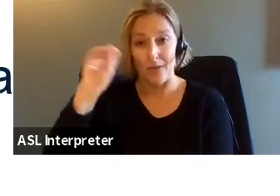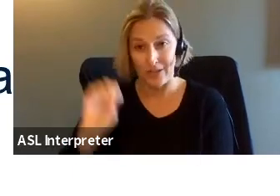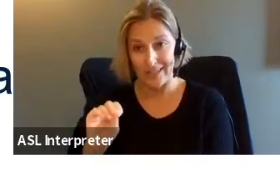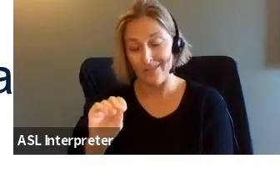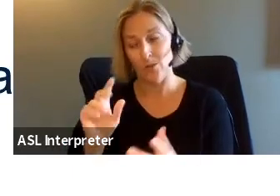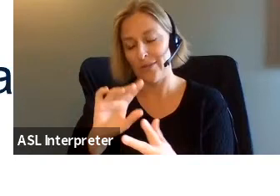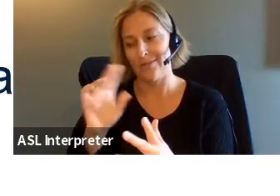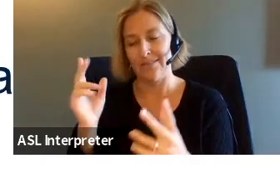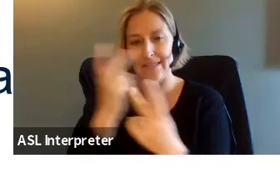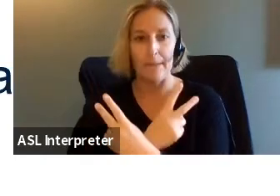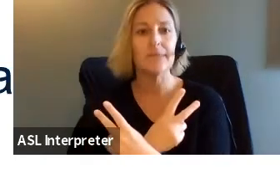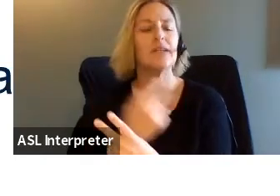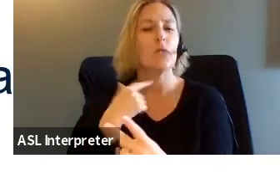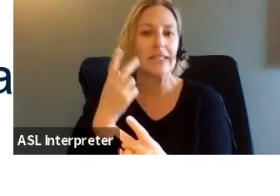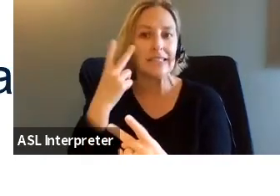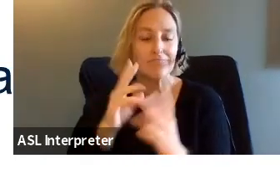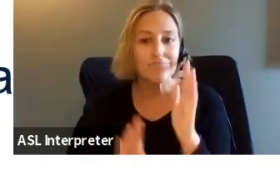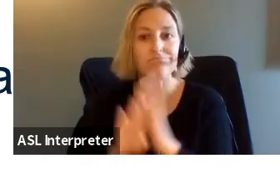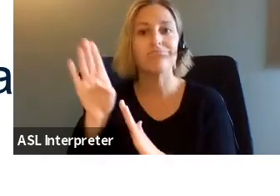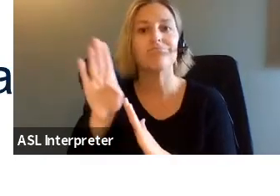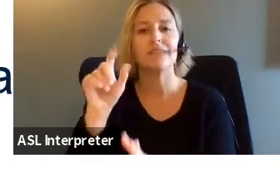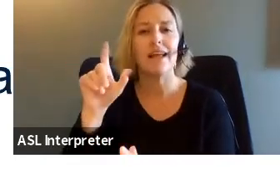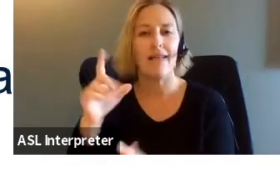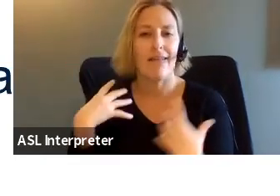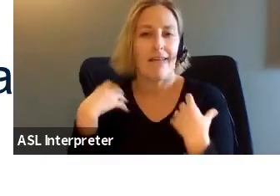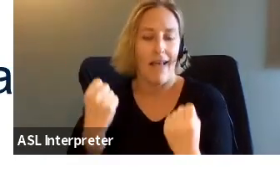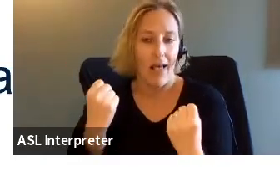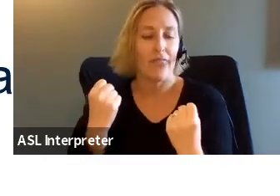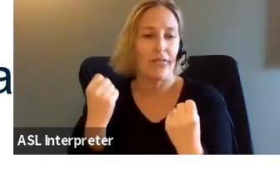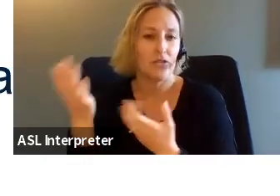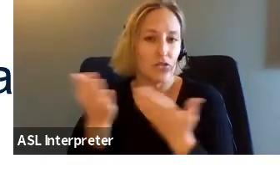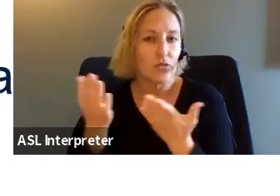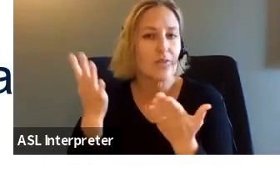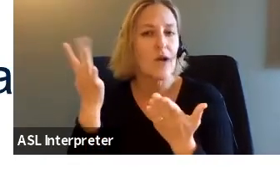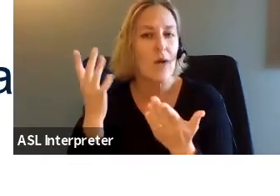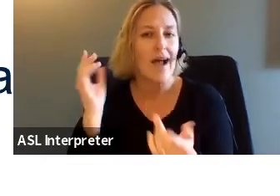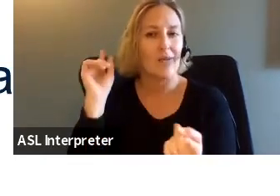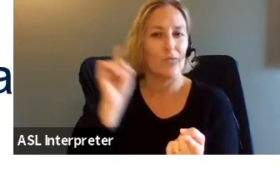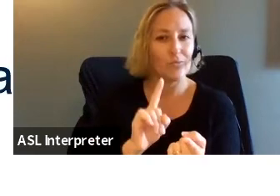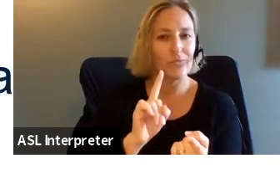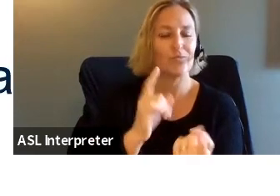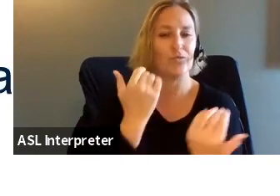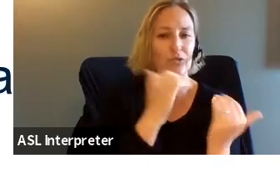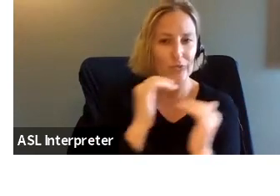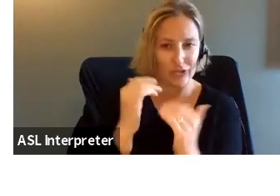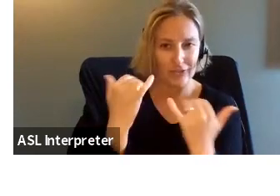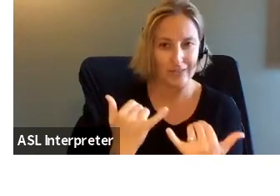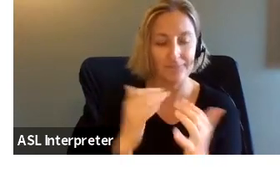in telehealth services due to the loosening of these restrictions to enable access to care. Next